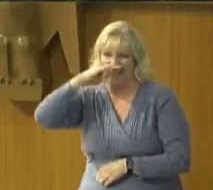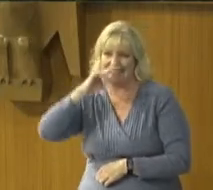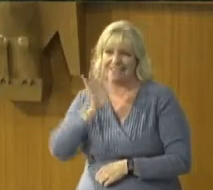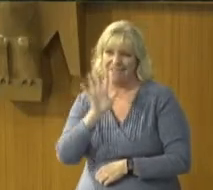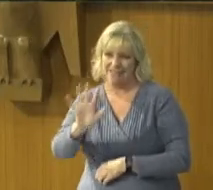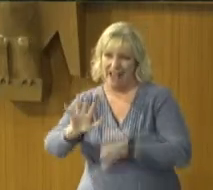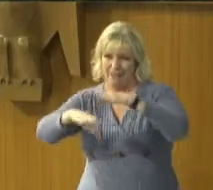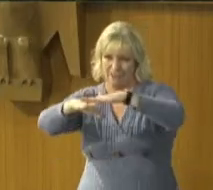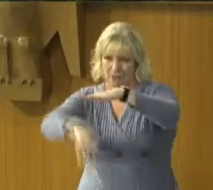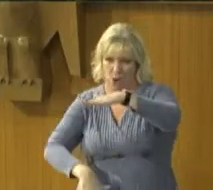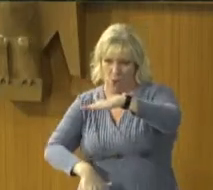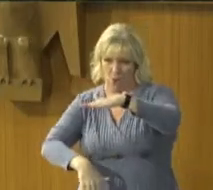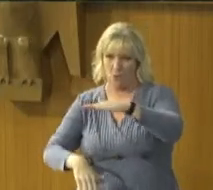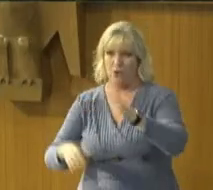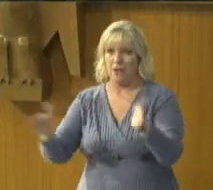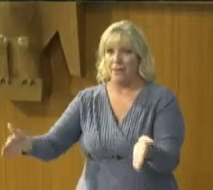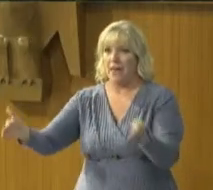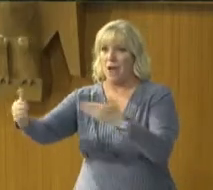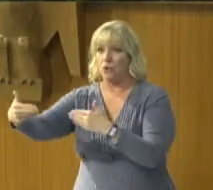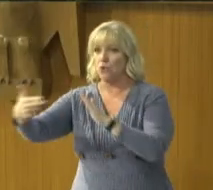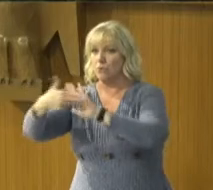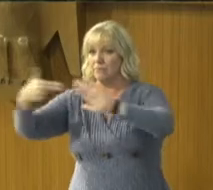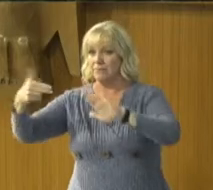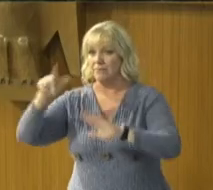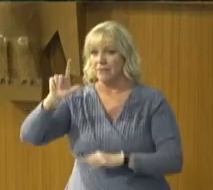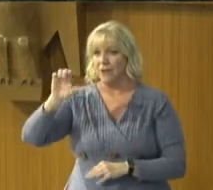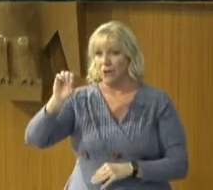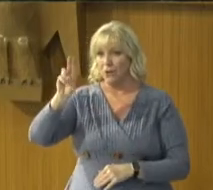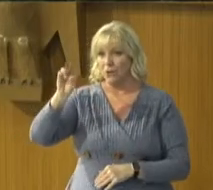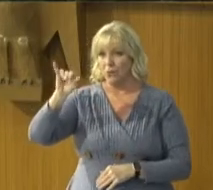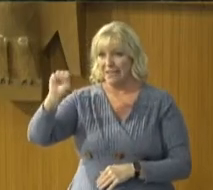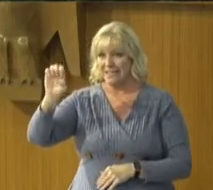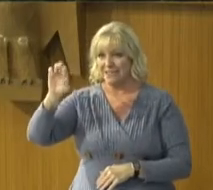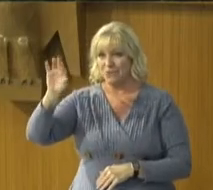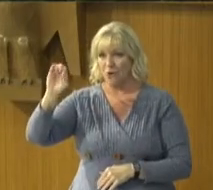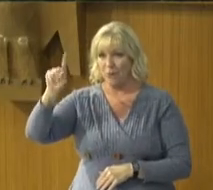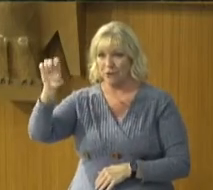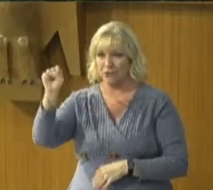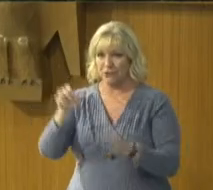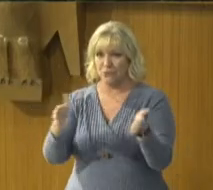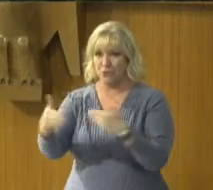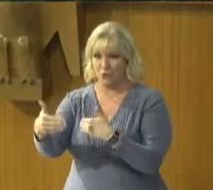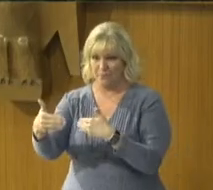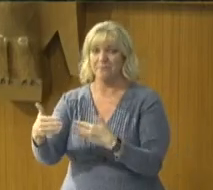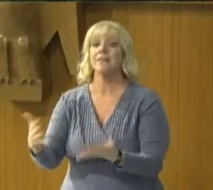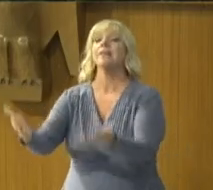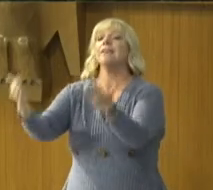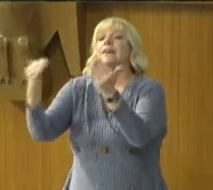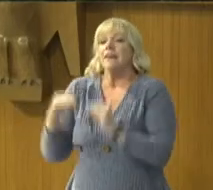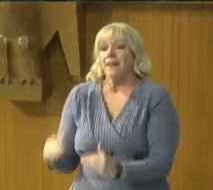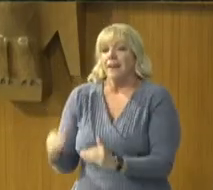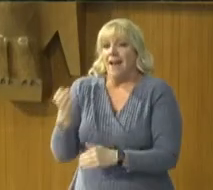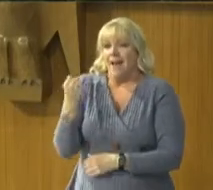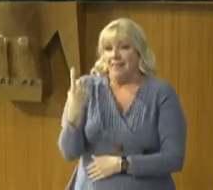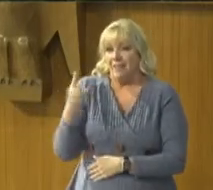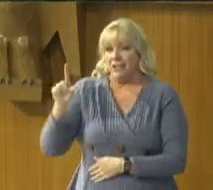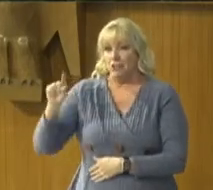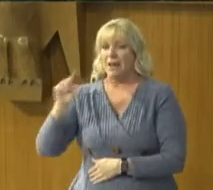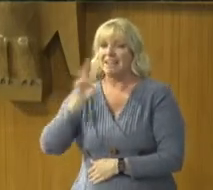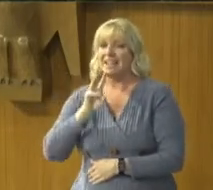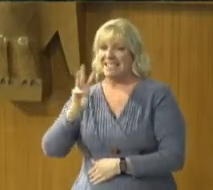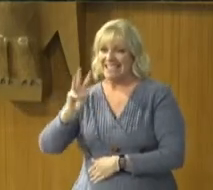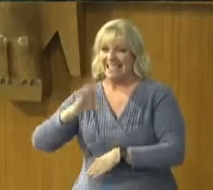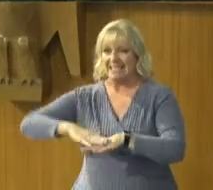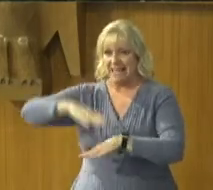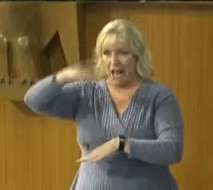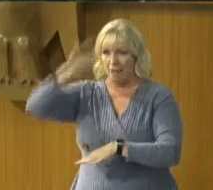are going to be in a room labeled the Louise Roberts room. And then at 11:20, our 6 and up are going to be in